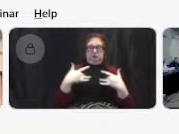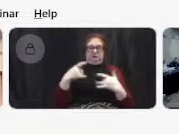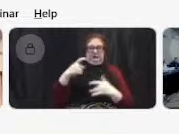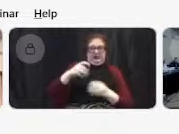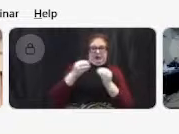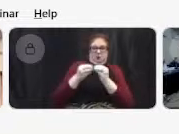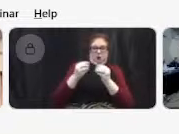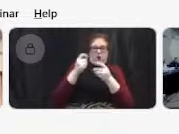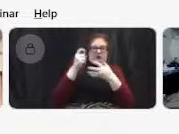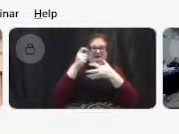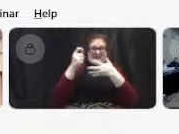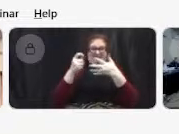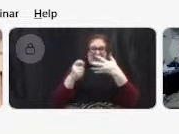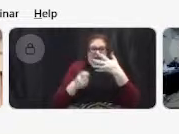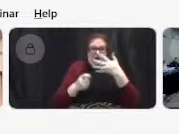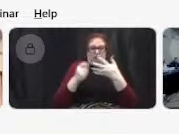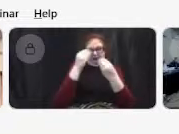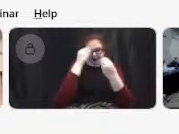detailed information, my